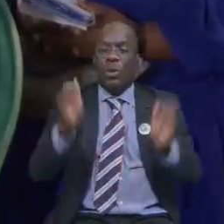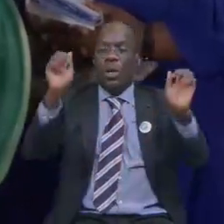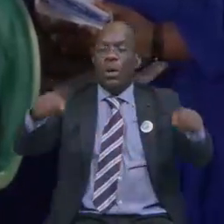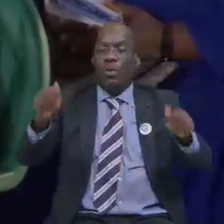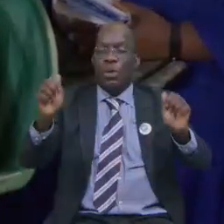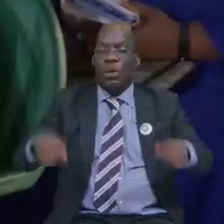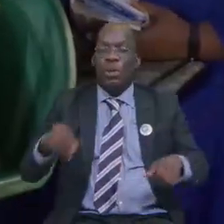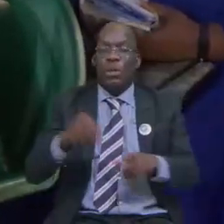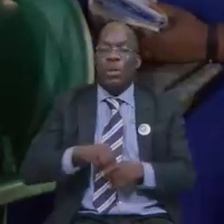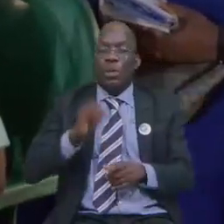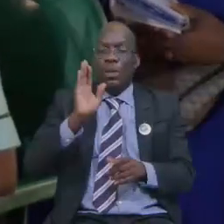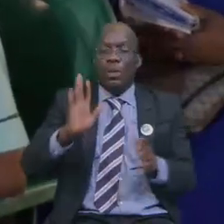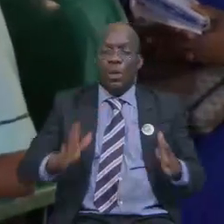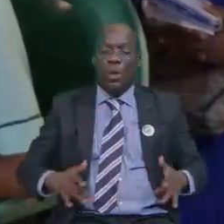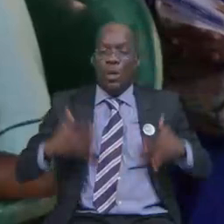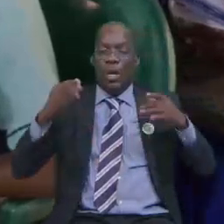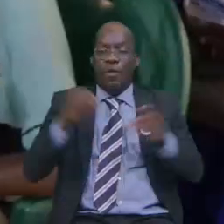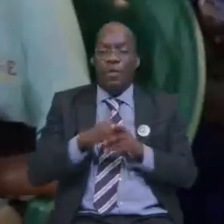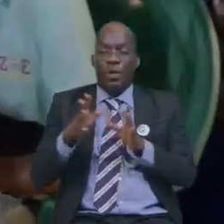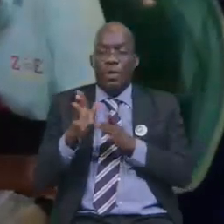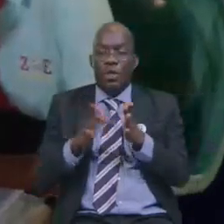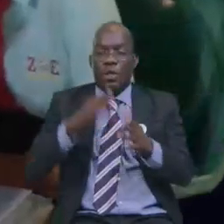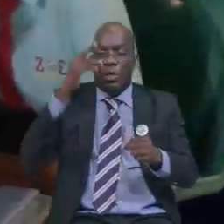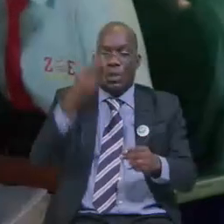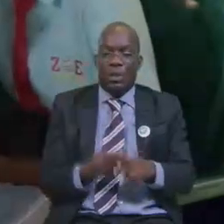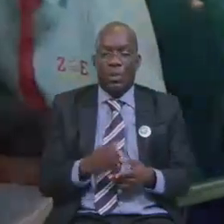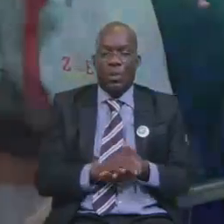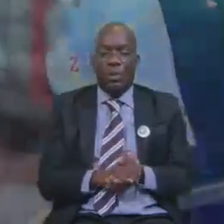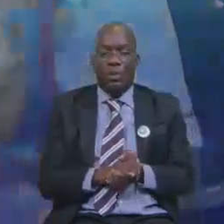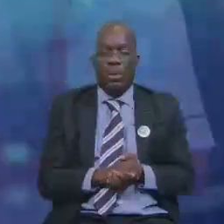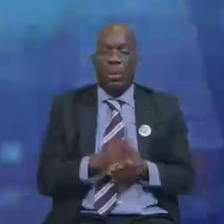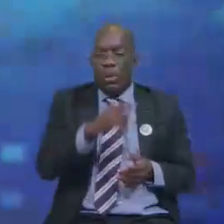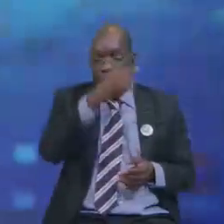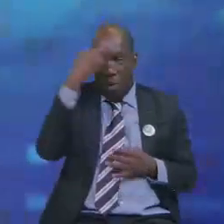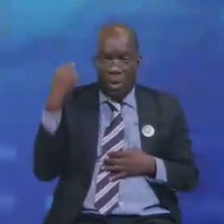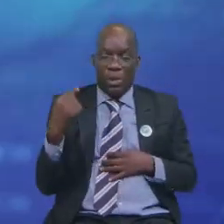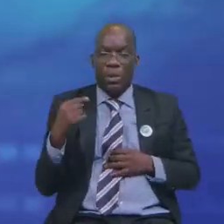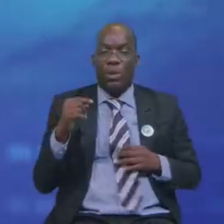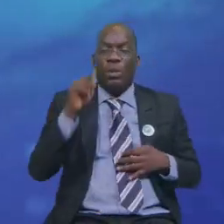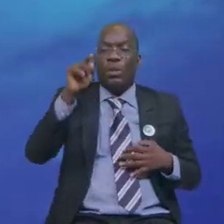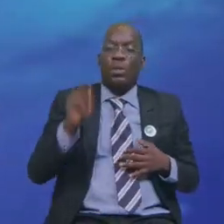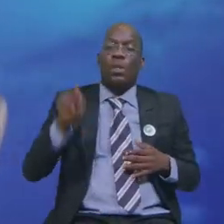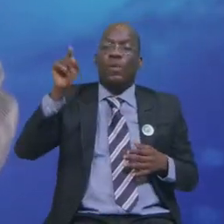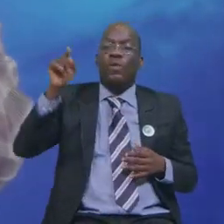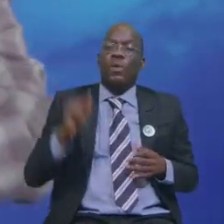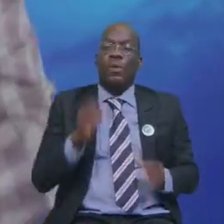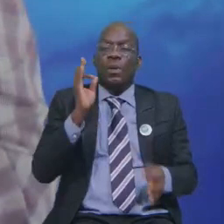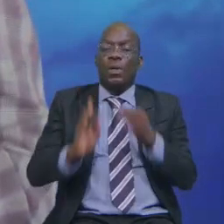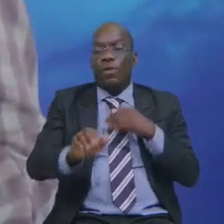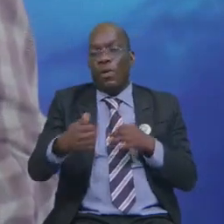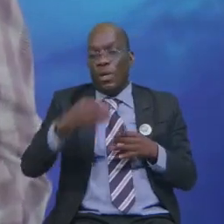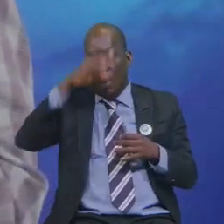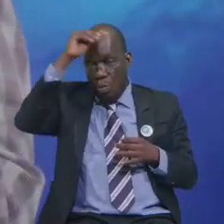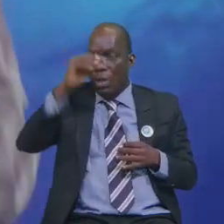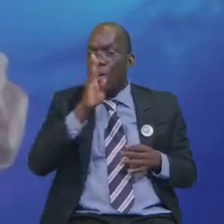in your life in Jesus' name. Because therefore, if any man be in Christ, is